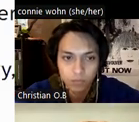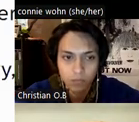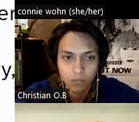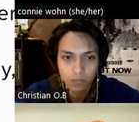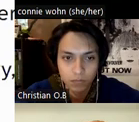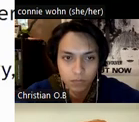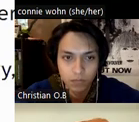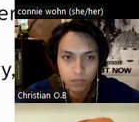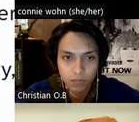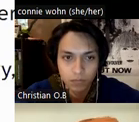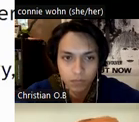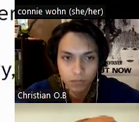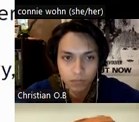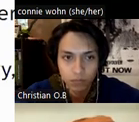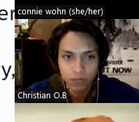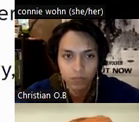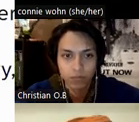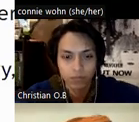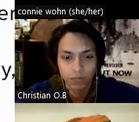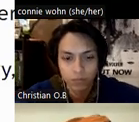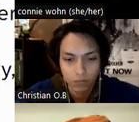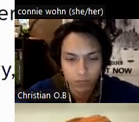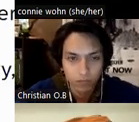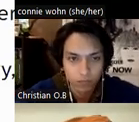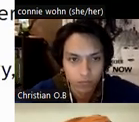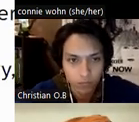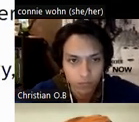tinyurl.com/PortlandPACComments. The voicemail number is